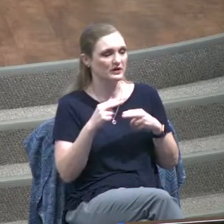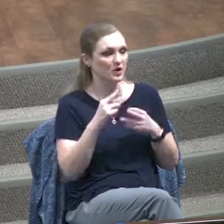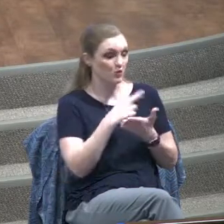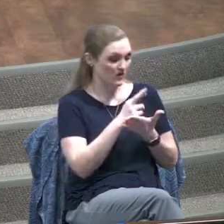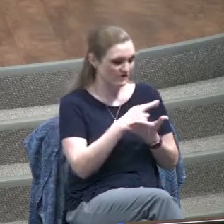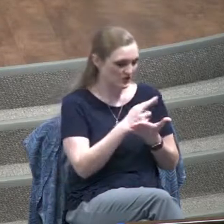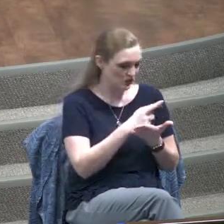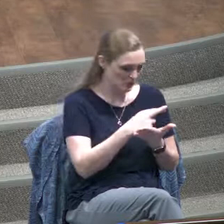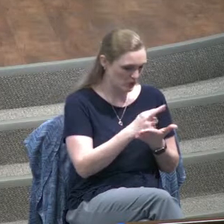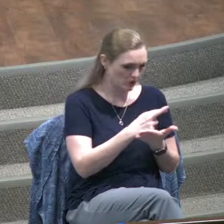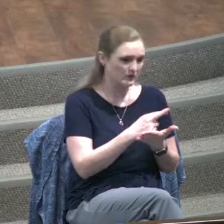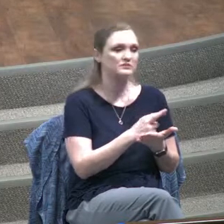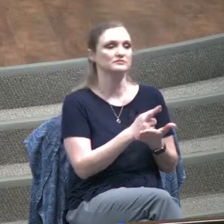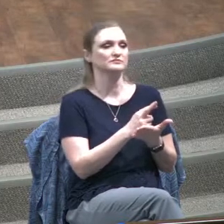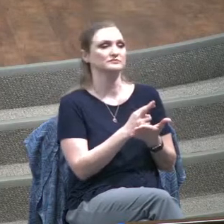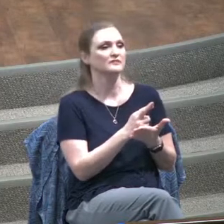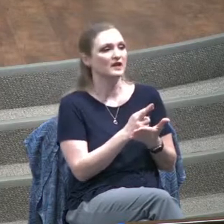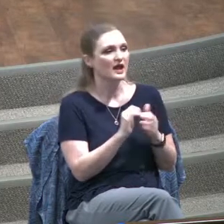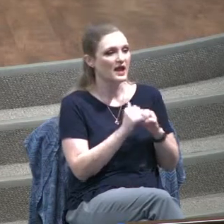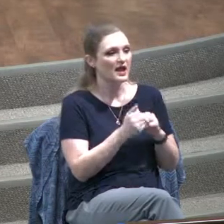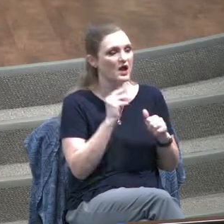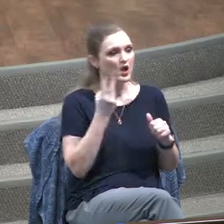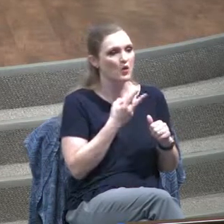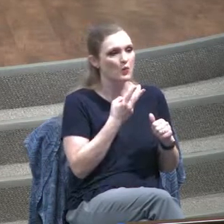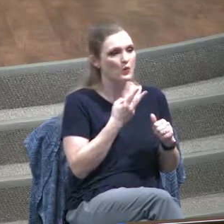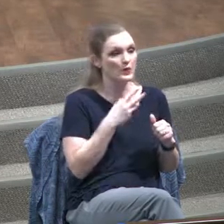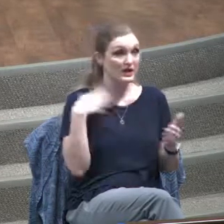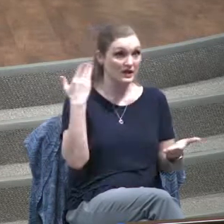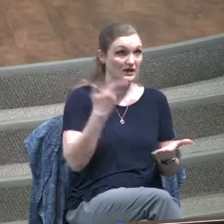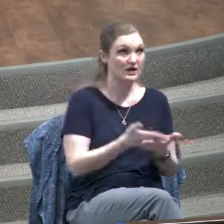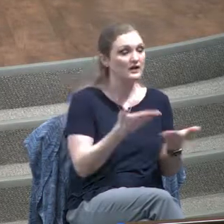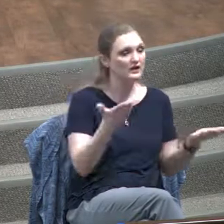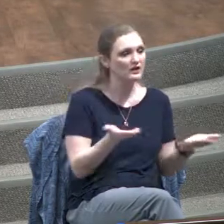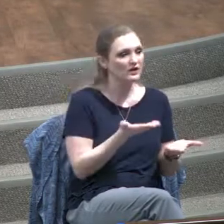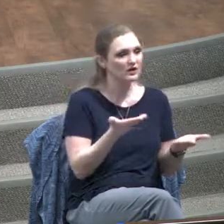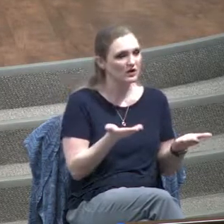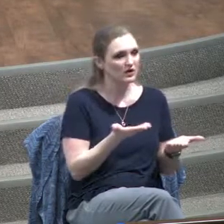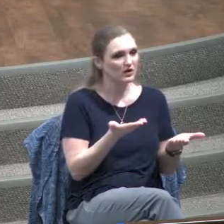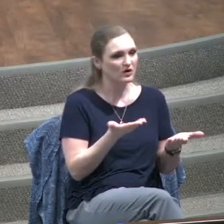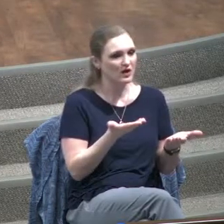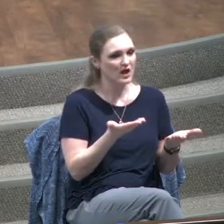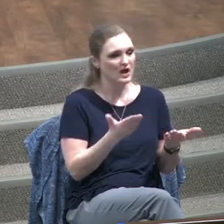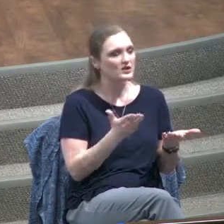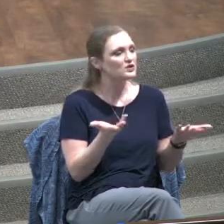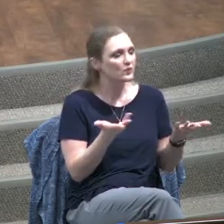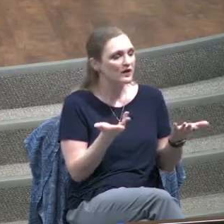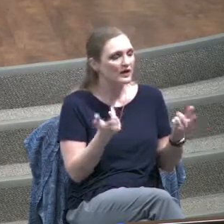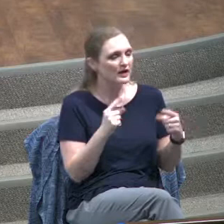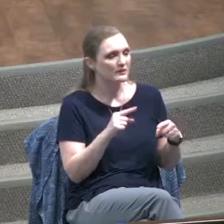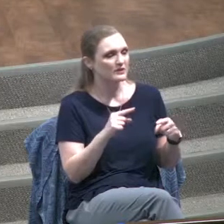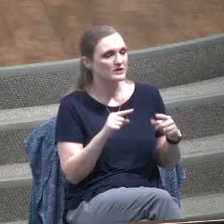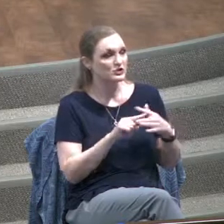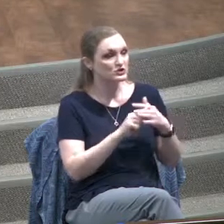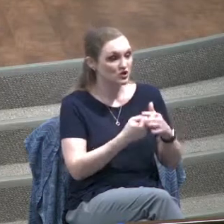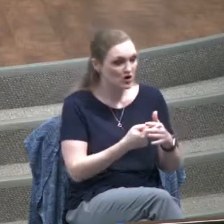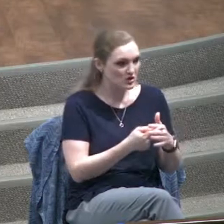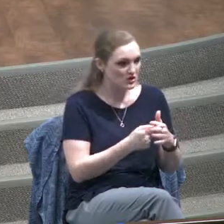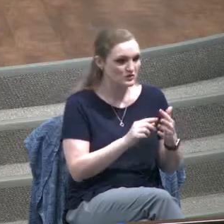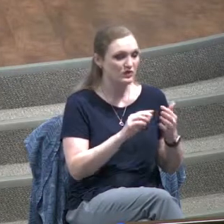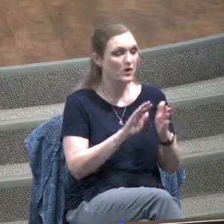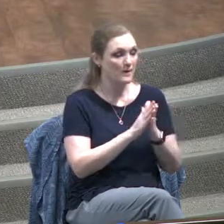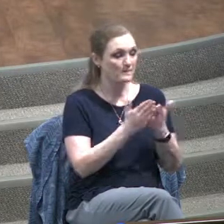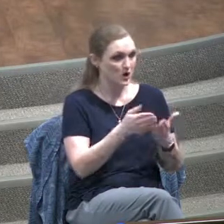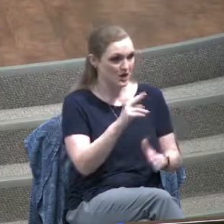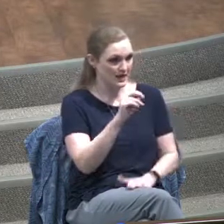set the stage to how we got here. Where are we? How we got here as we enter the book of